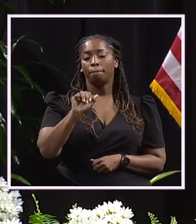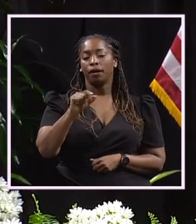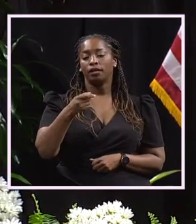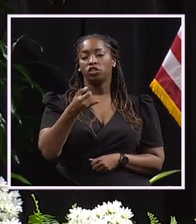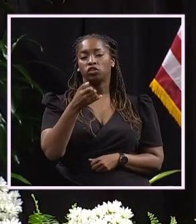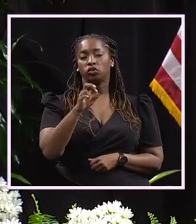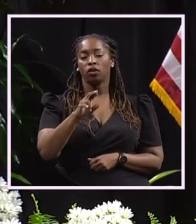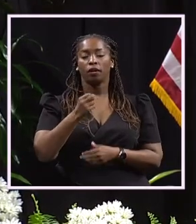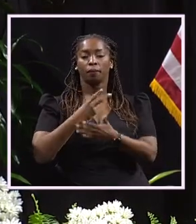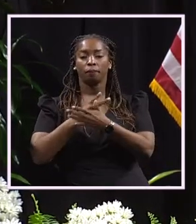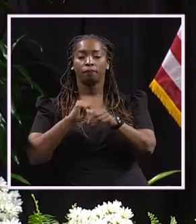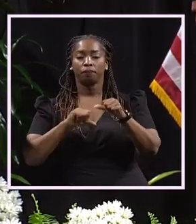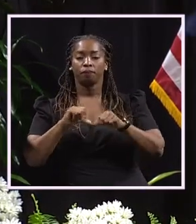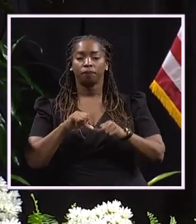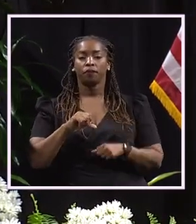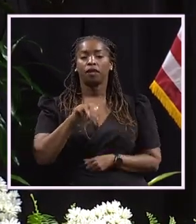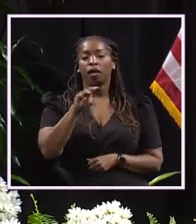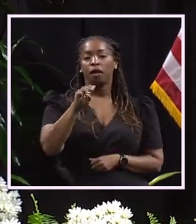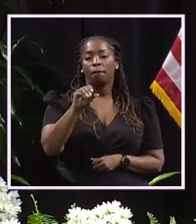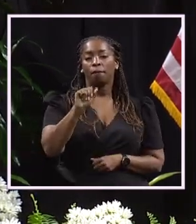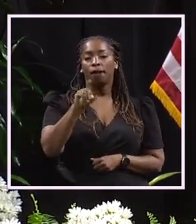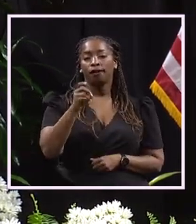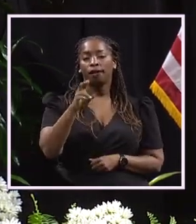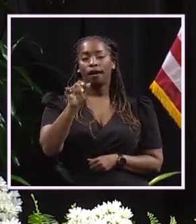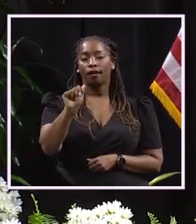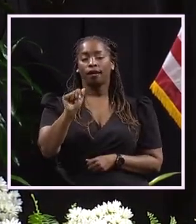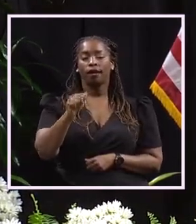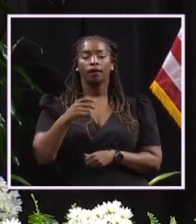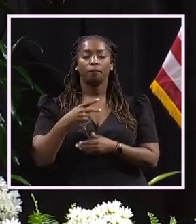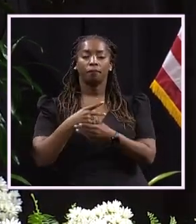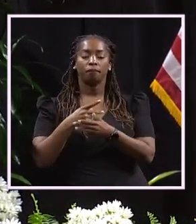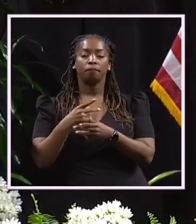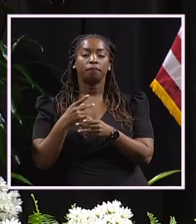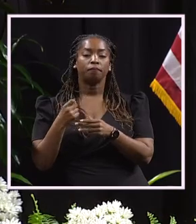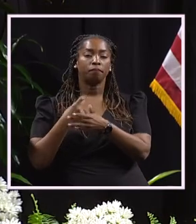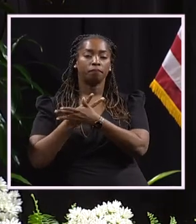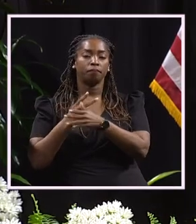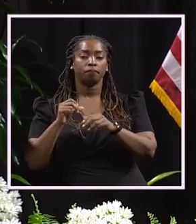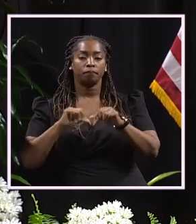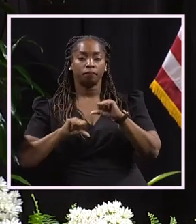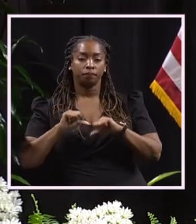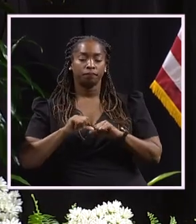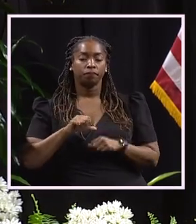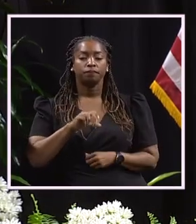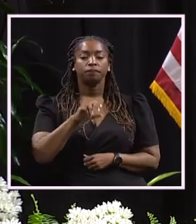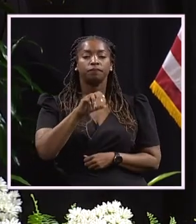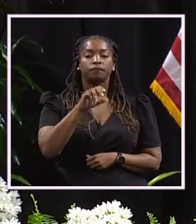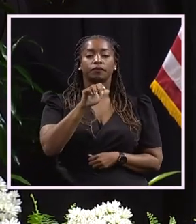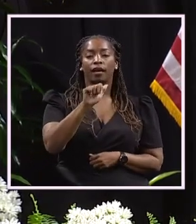Royal Bandari, Master of Science. Annie Umuosa.